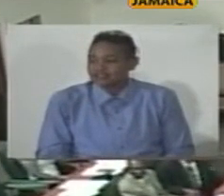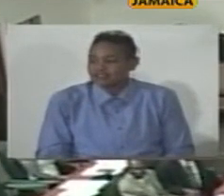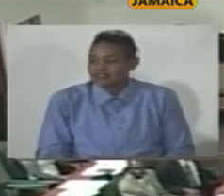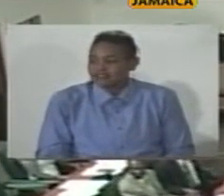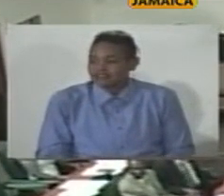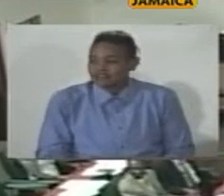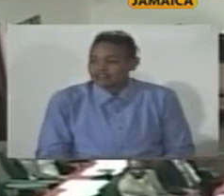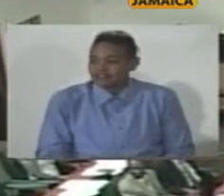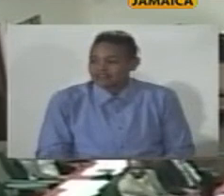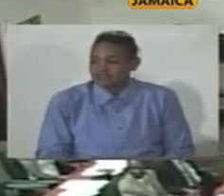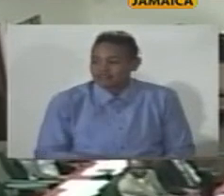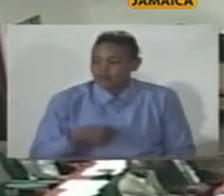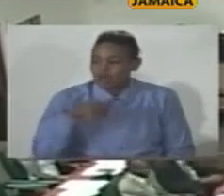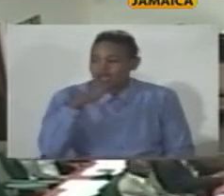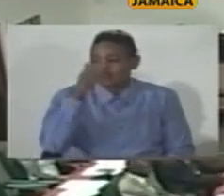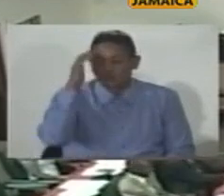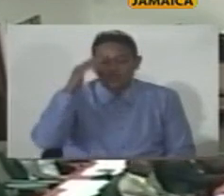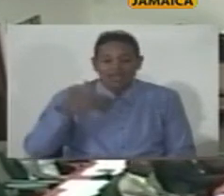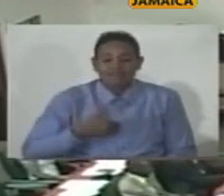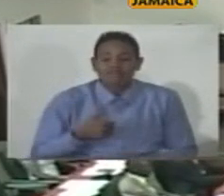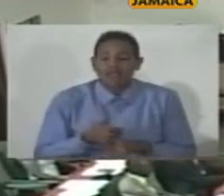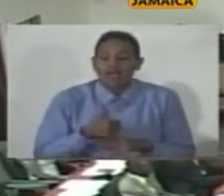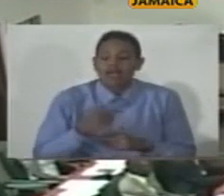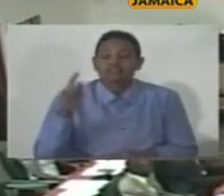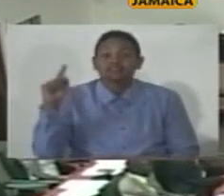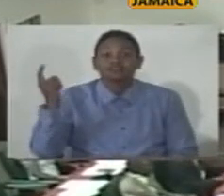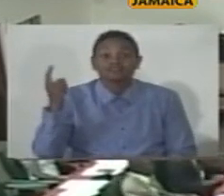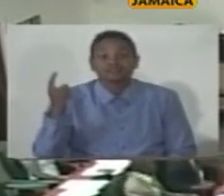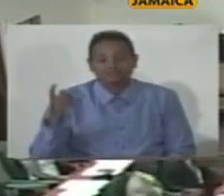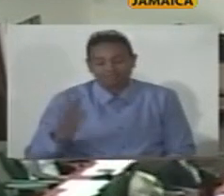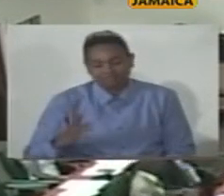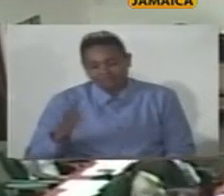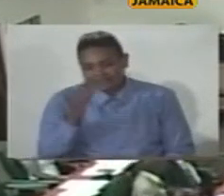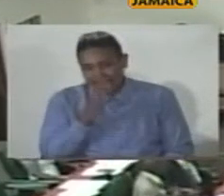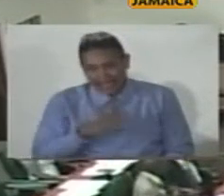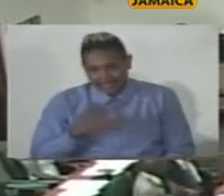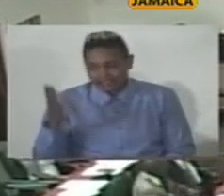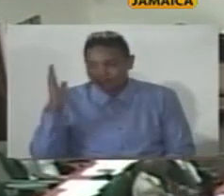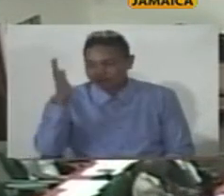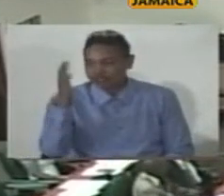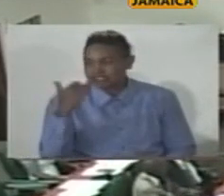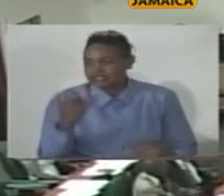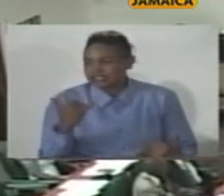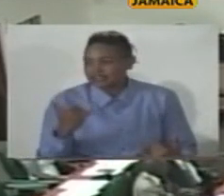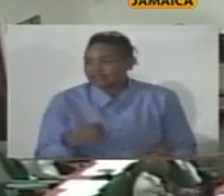So I ask you to invite the fair maiden to present to us today.